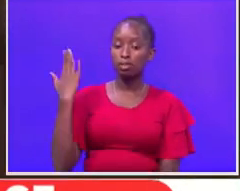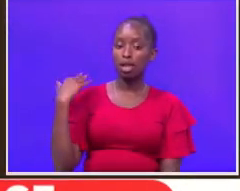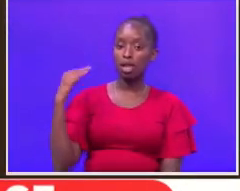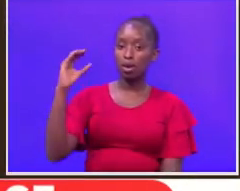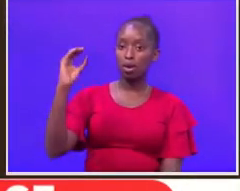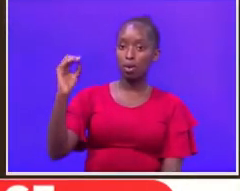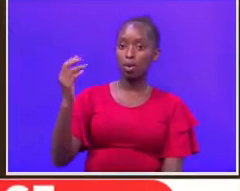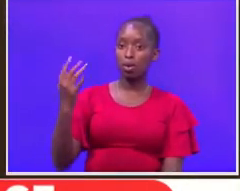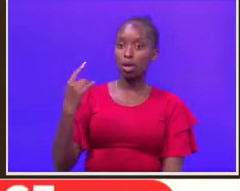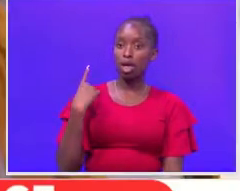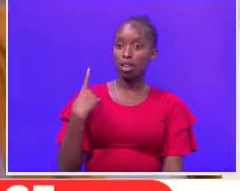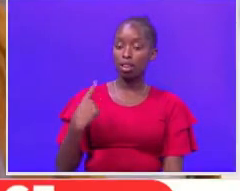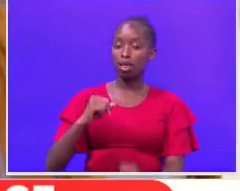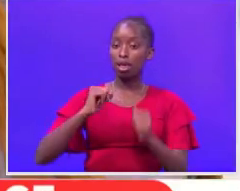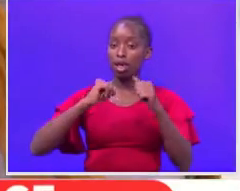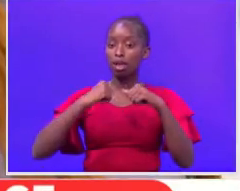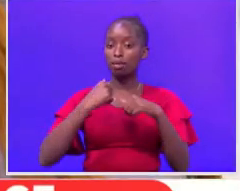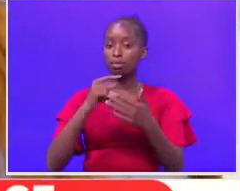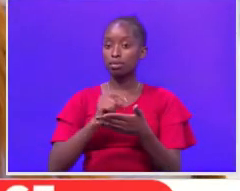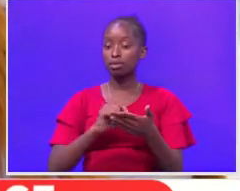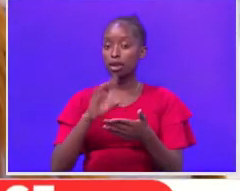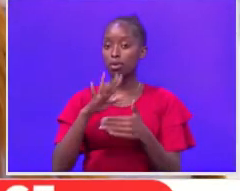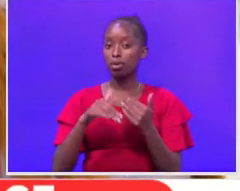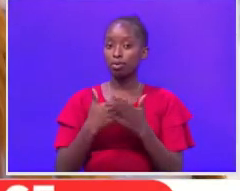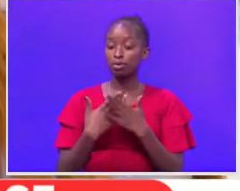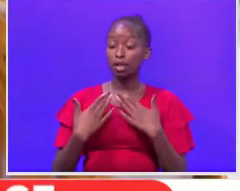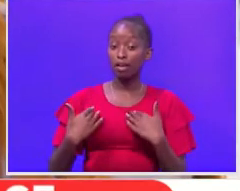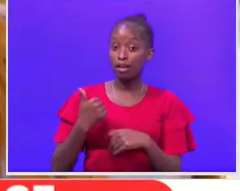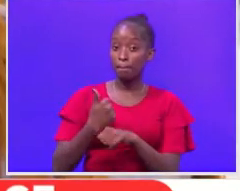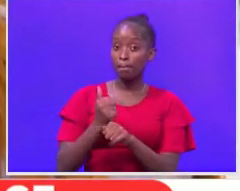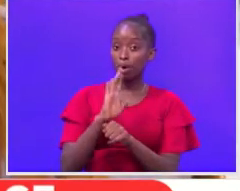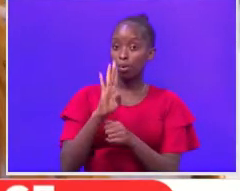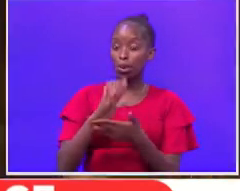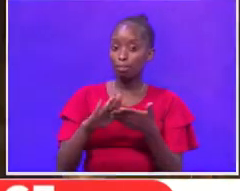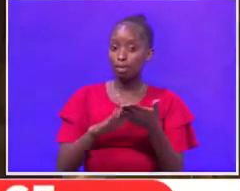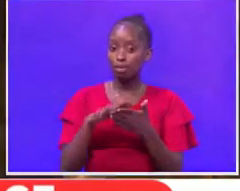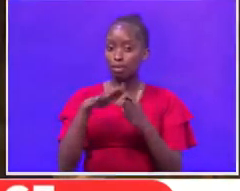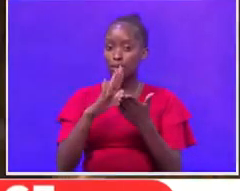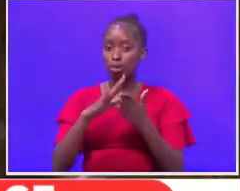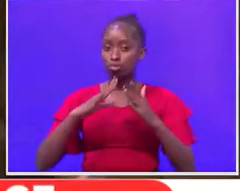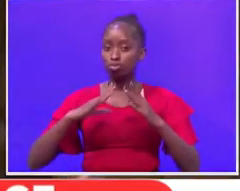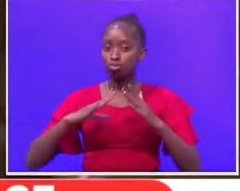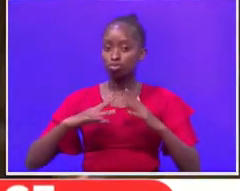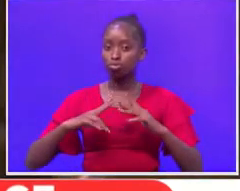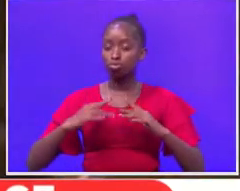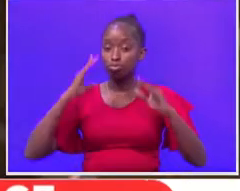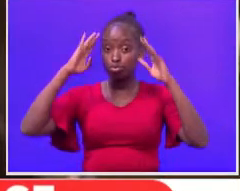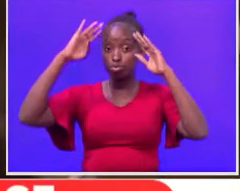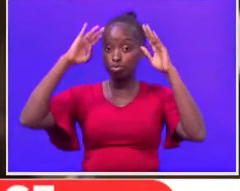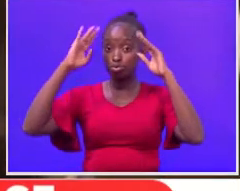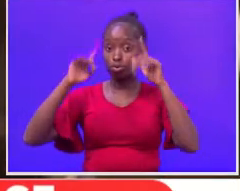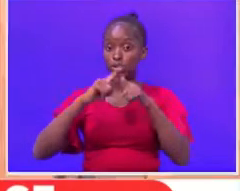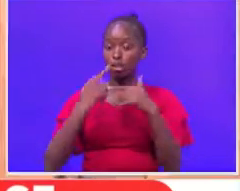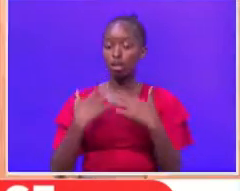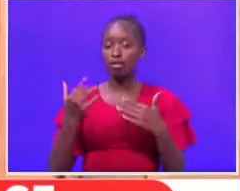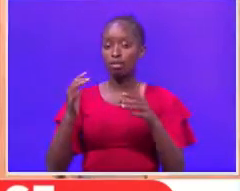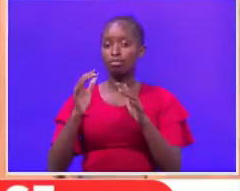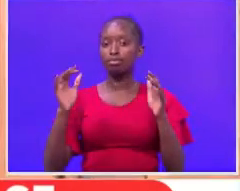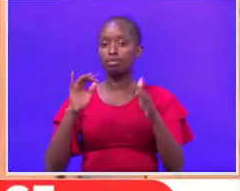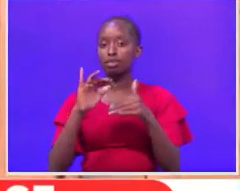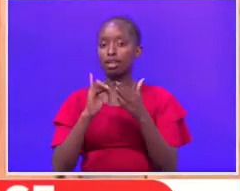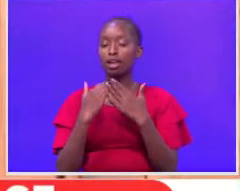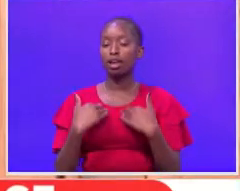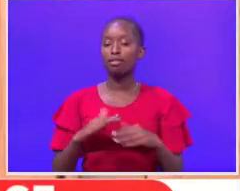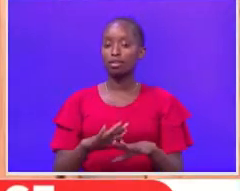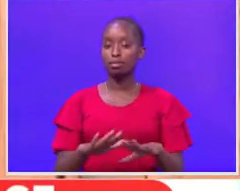recent deal signed with tech giant Meta will form the basis for more innovations and expanding the creative space. Many of you will